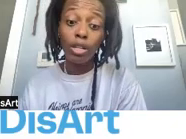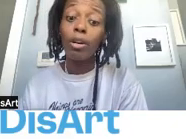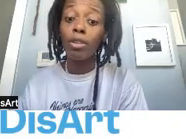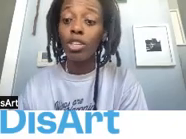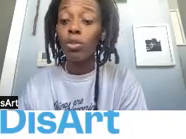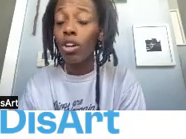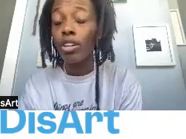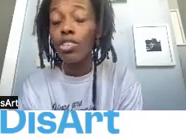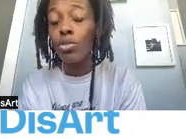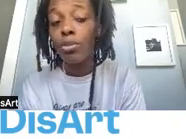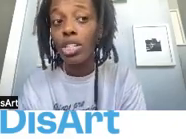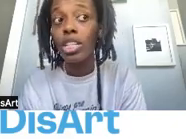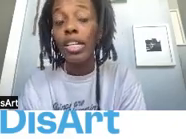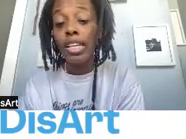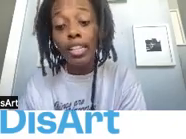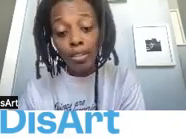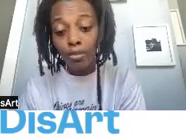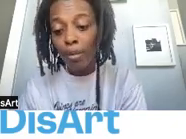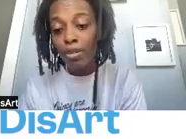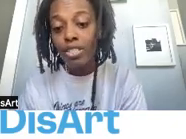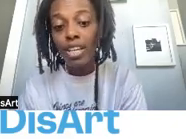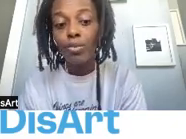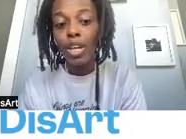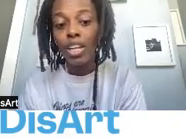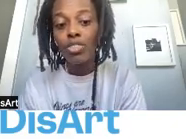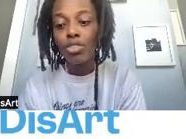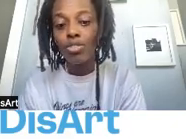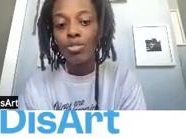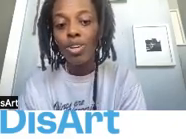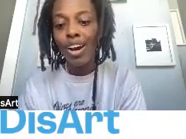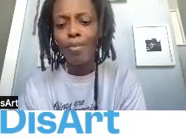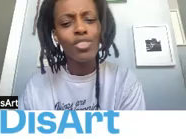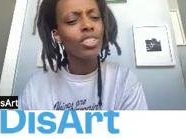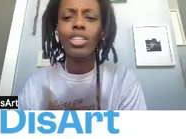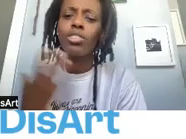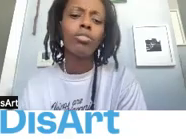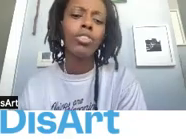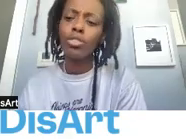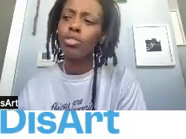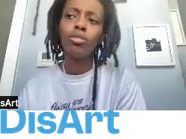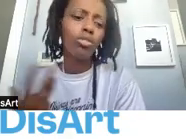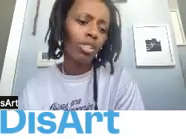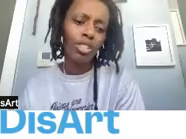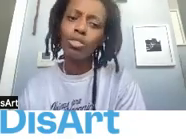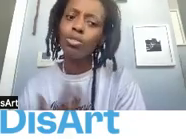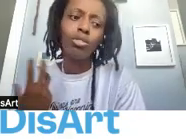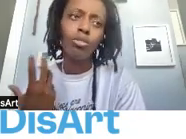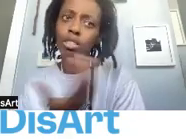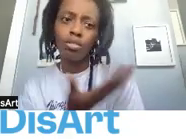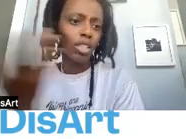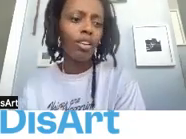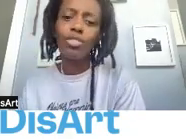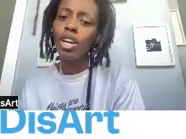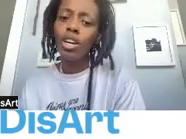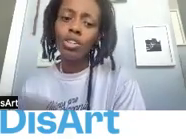this work primarily with the Art of Disruption in Grand Rapids as a way to just like show folks who knew Chris, who knew